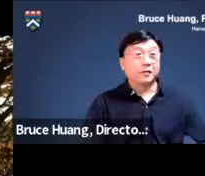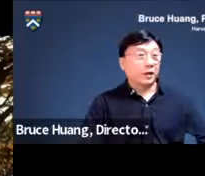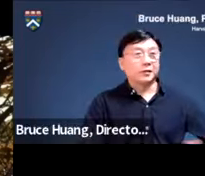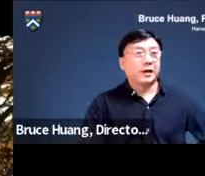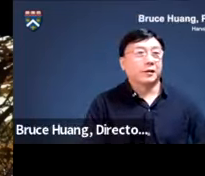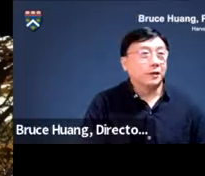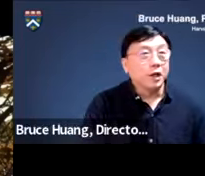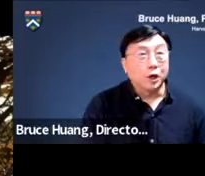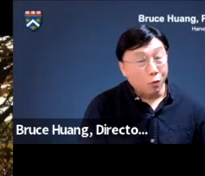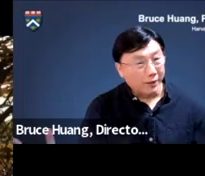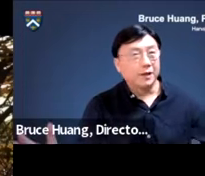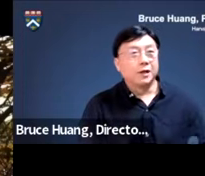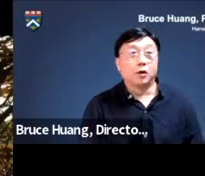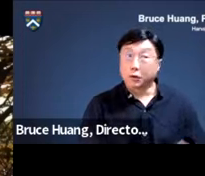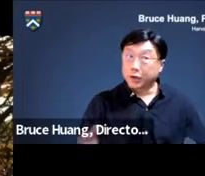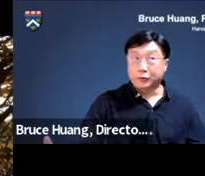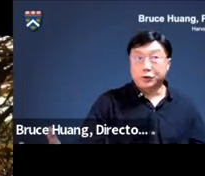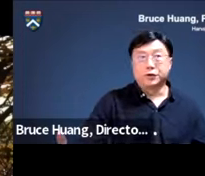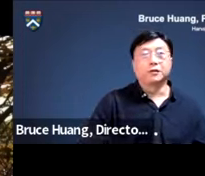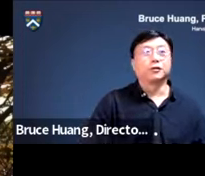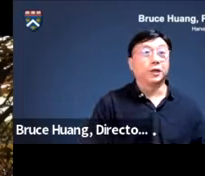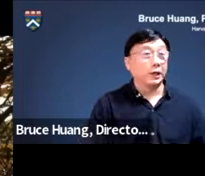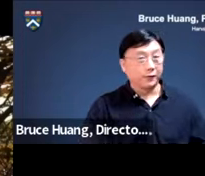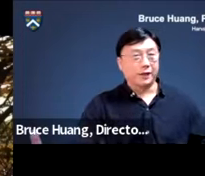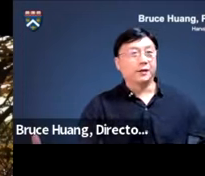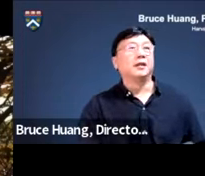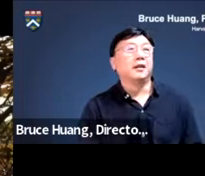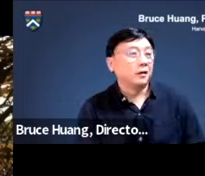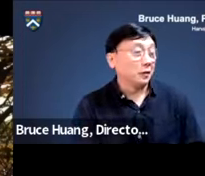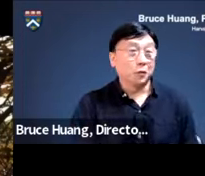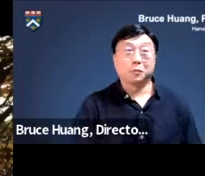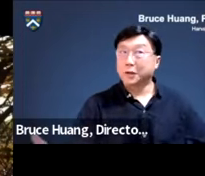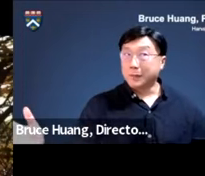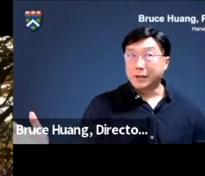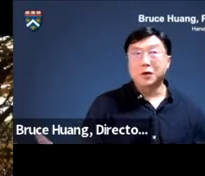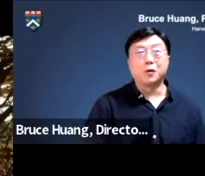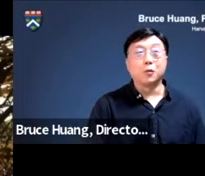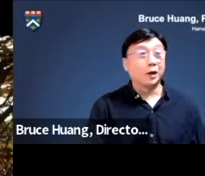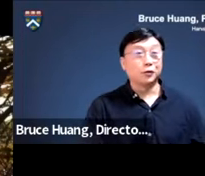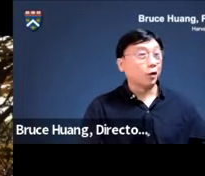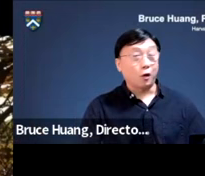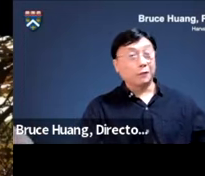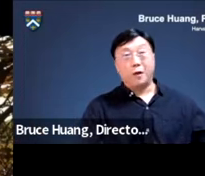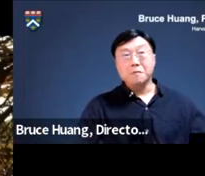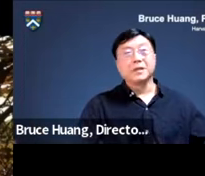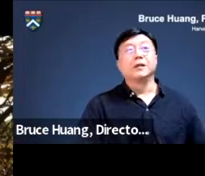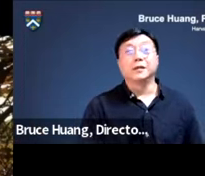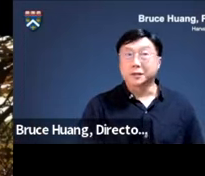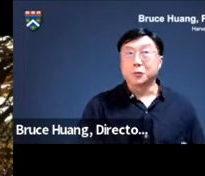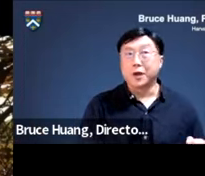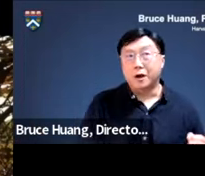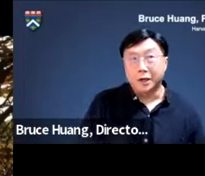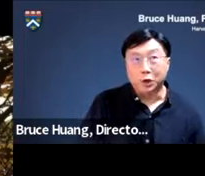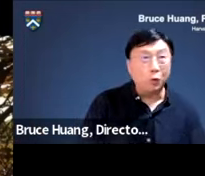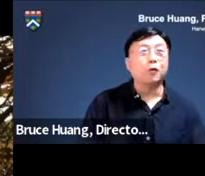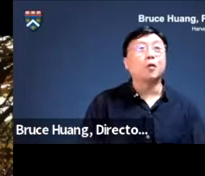Thank you. Thank you, Jacqueline. Good morning, or good afternoon, or good evening, depending on where you are calling from. Yes,